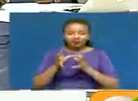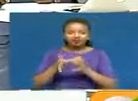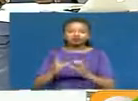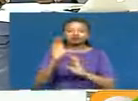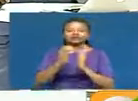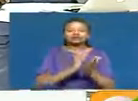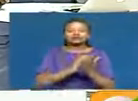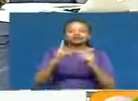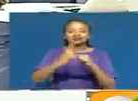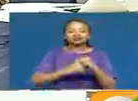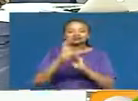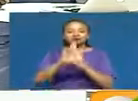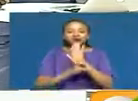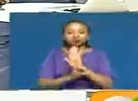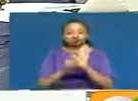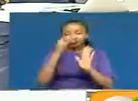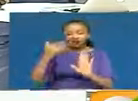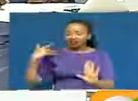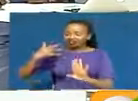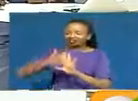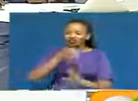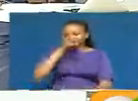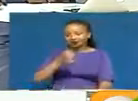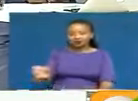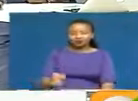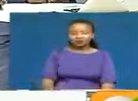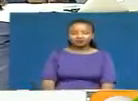and integrity that has been abused and circumvented.